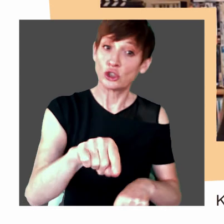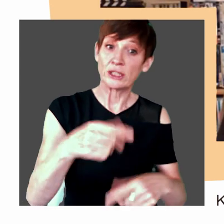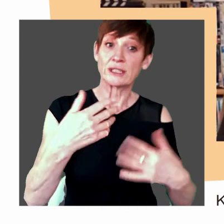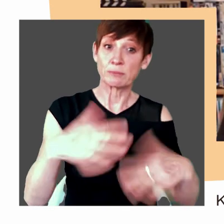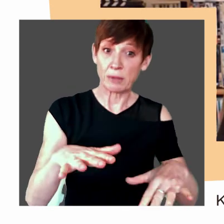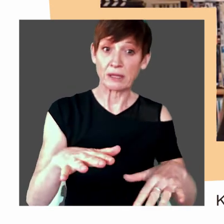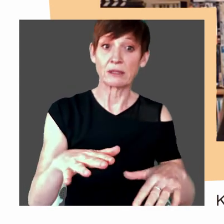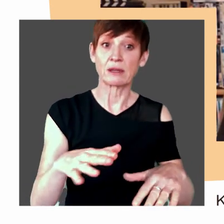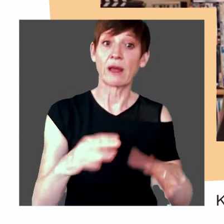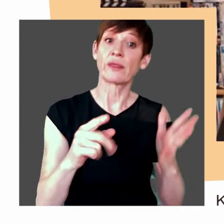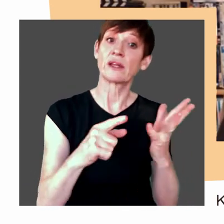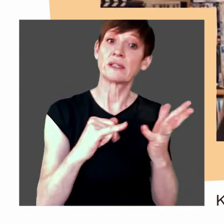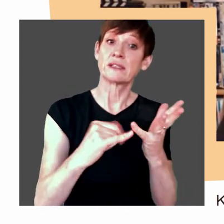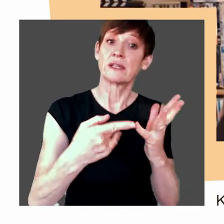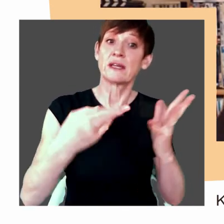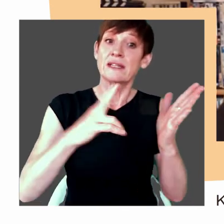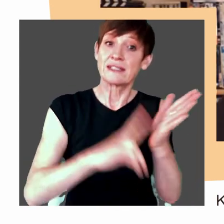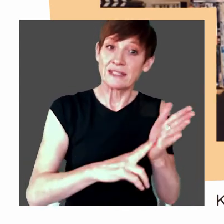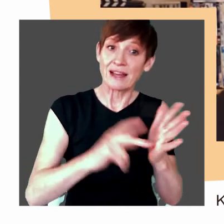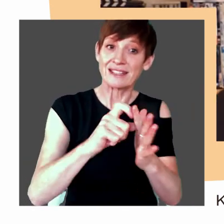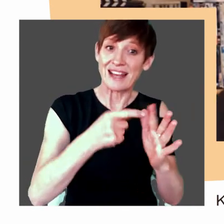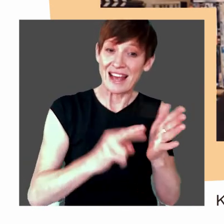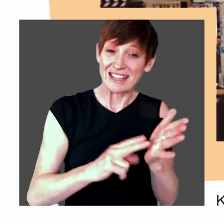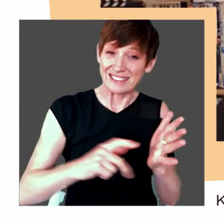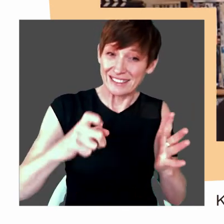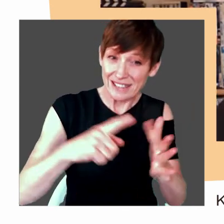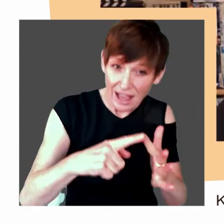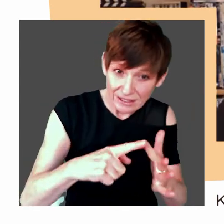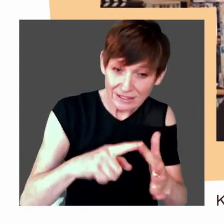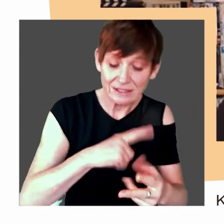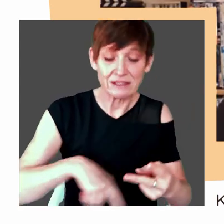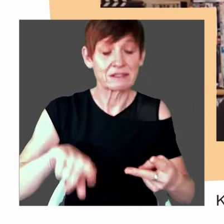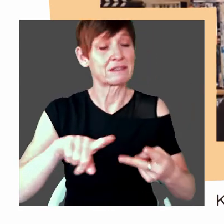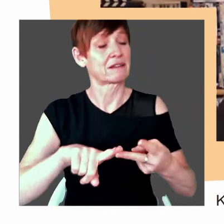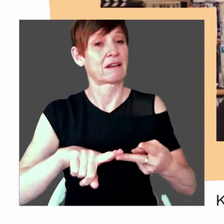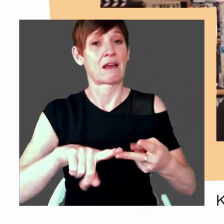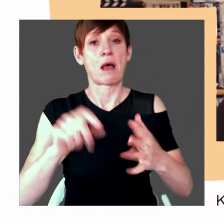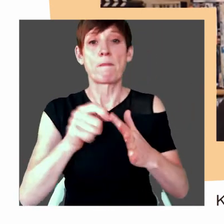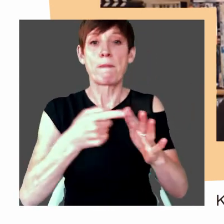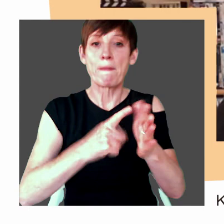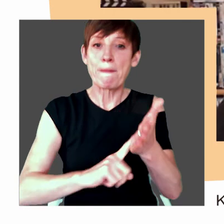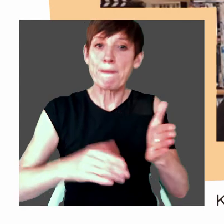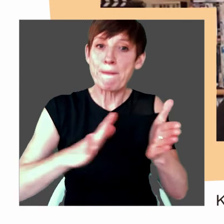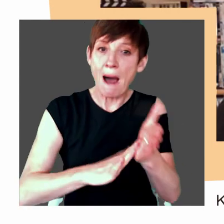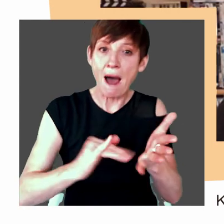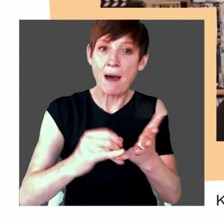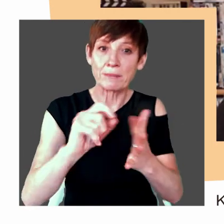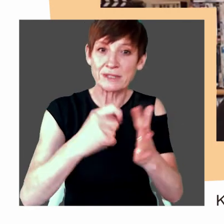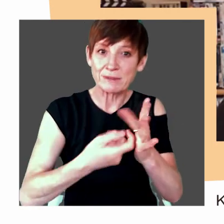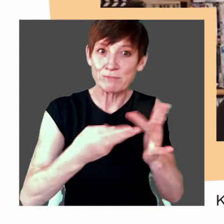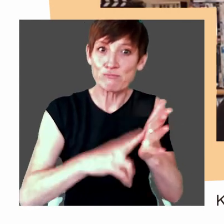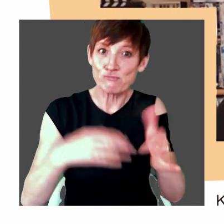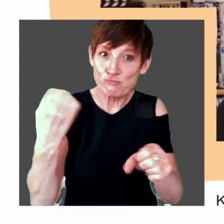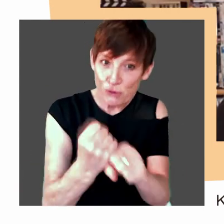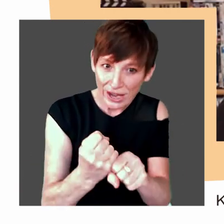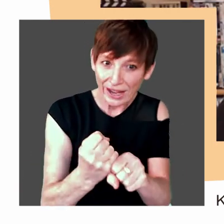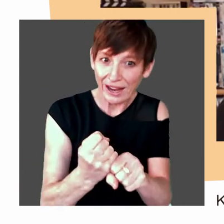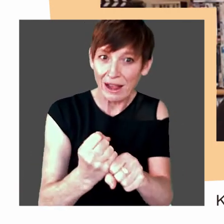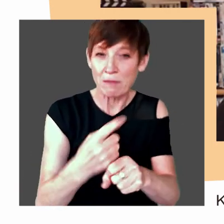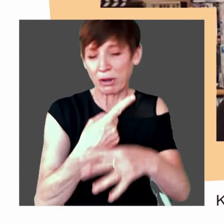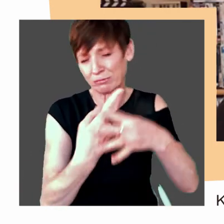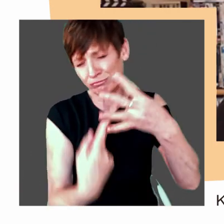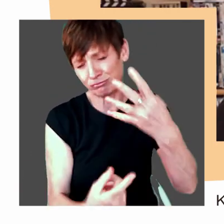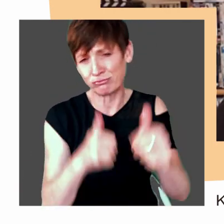at Sundance and Palm Springs Film Festival. She's won tons of accolades, too many to list here really, but highlights include being